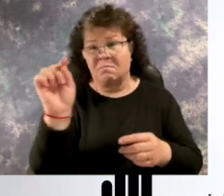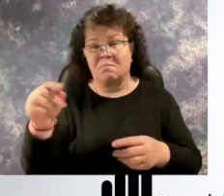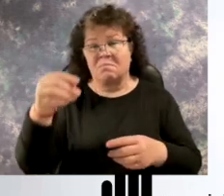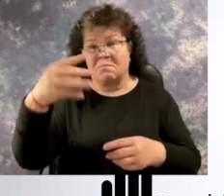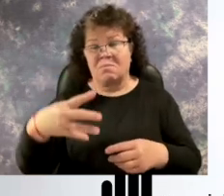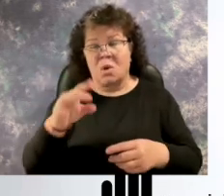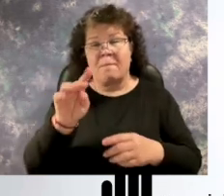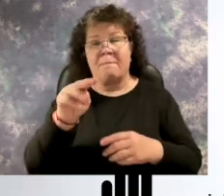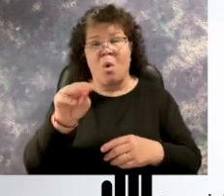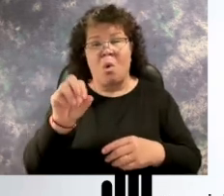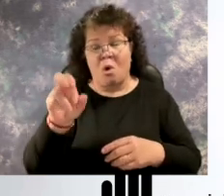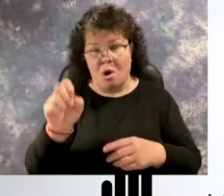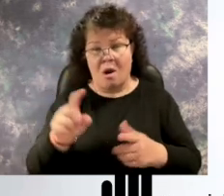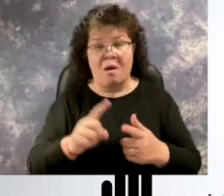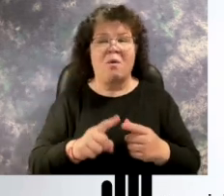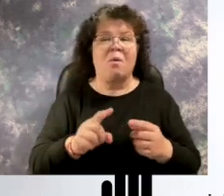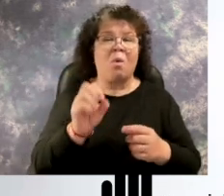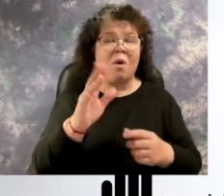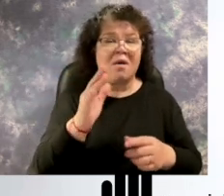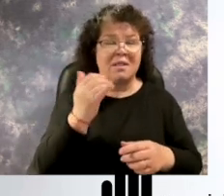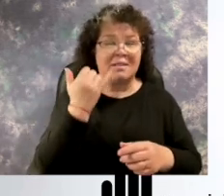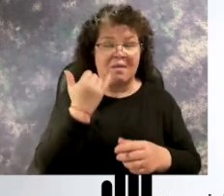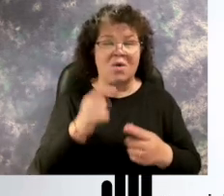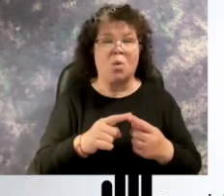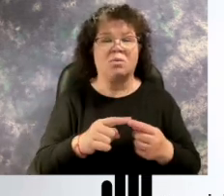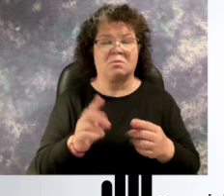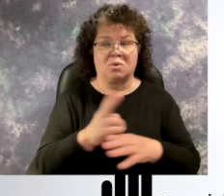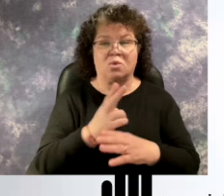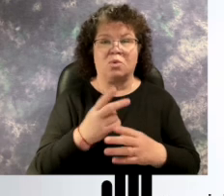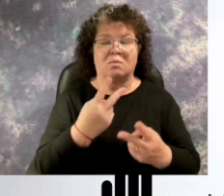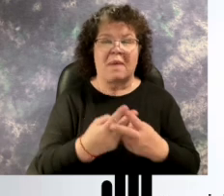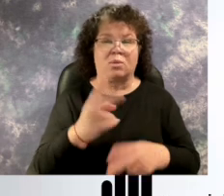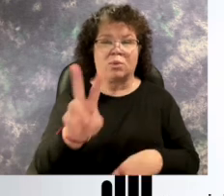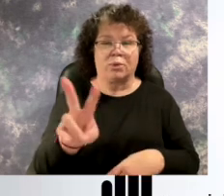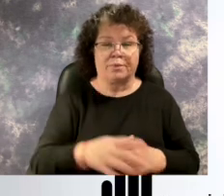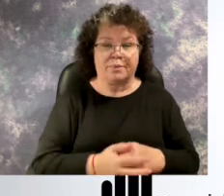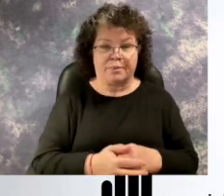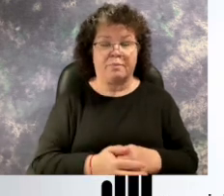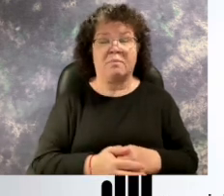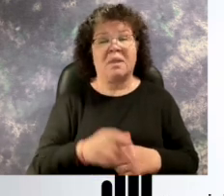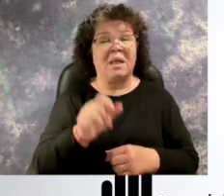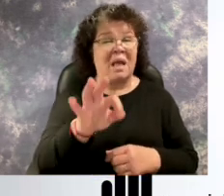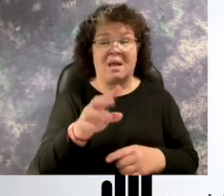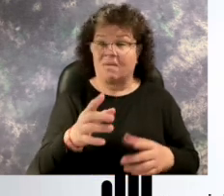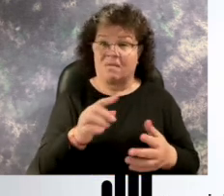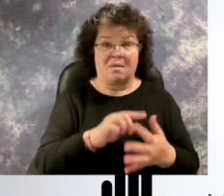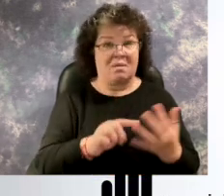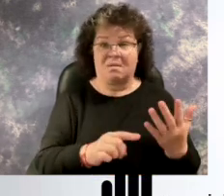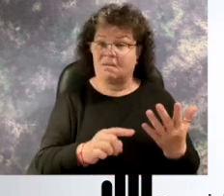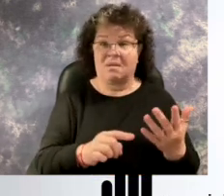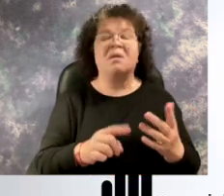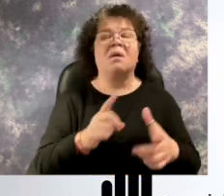press #2 to raise your hand. You may also email questions to the Clean Transportation Incentives inbox, and this email address will also